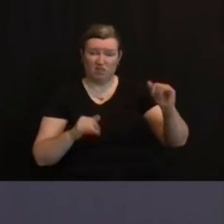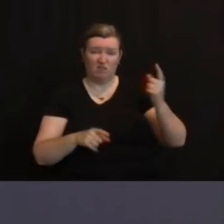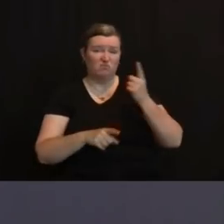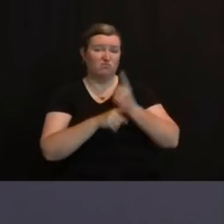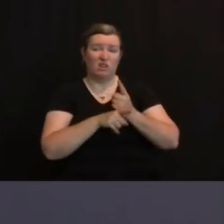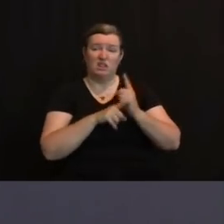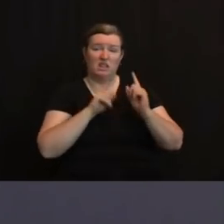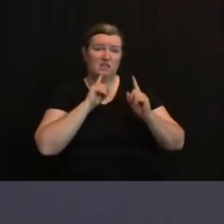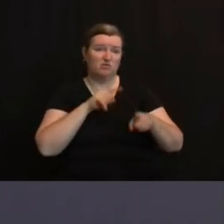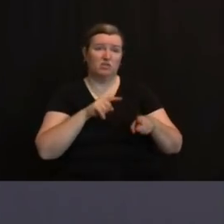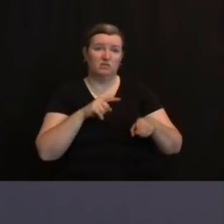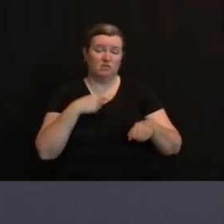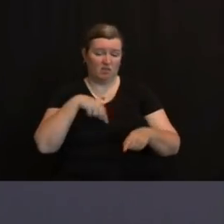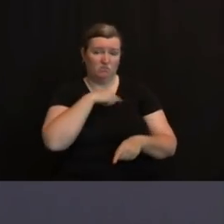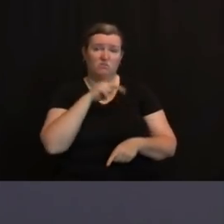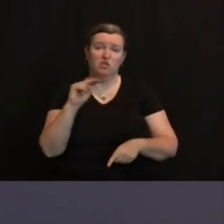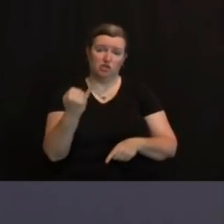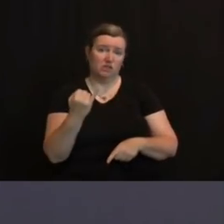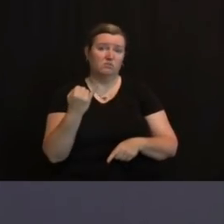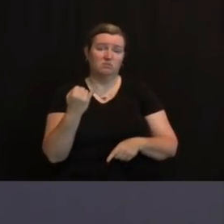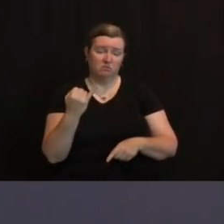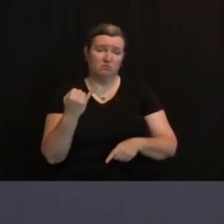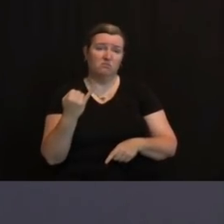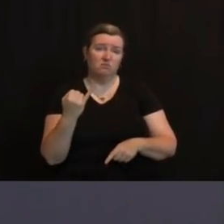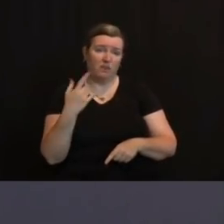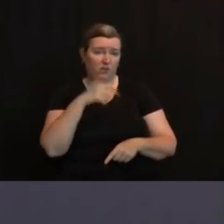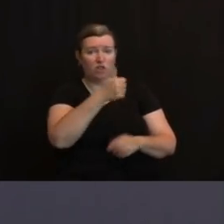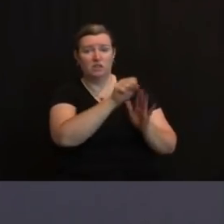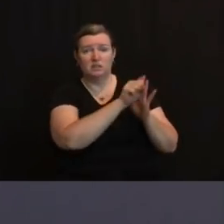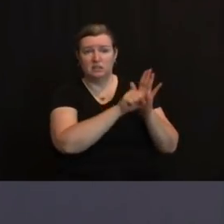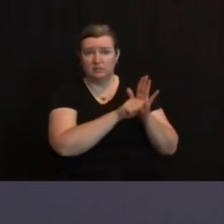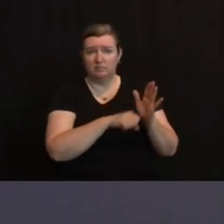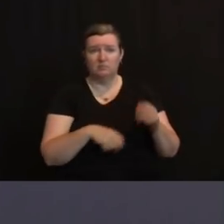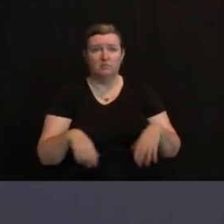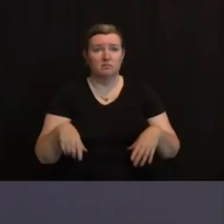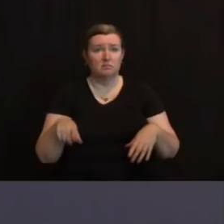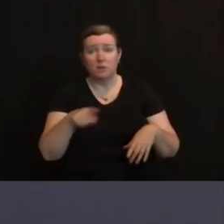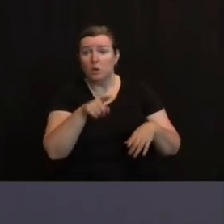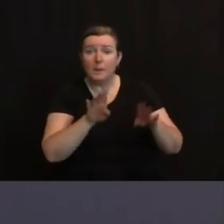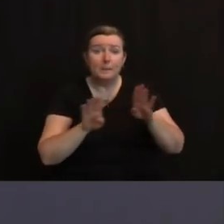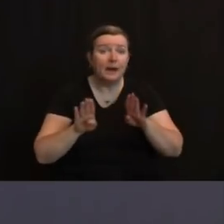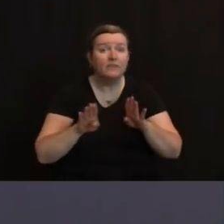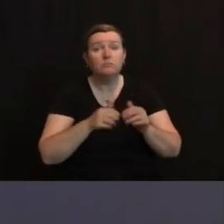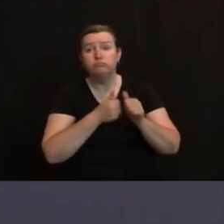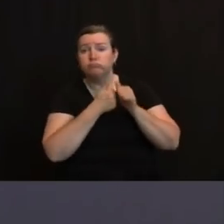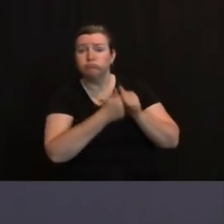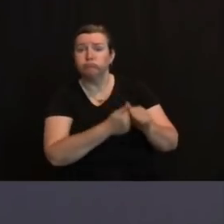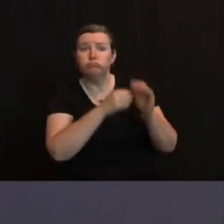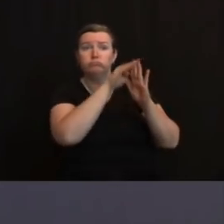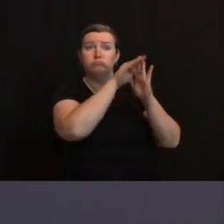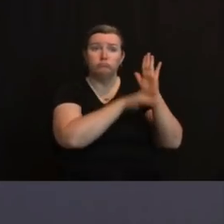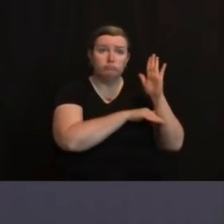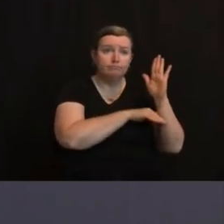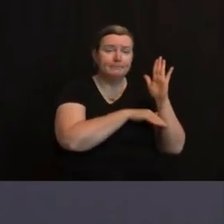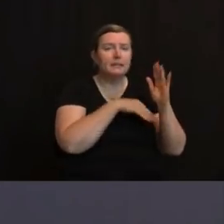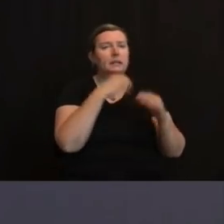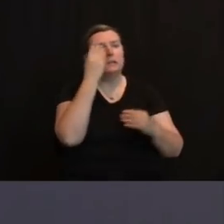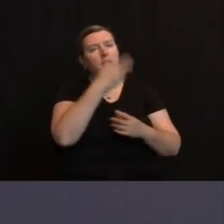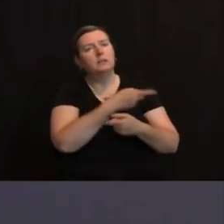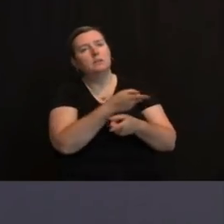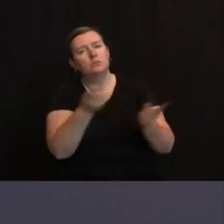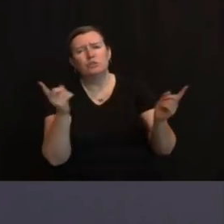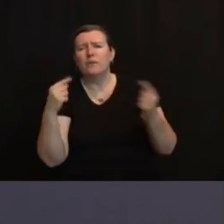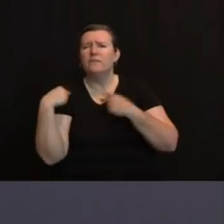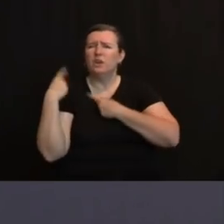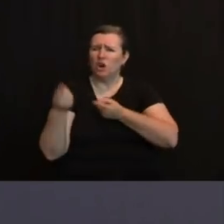I don't know how to answer the second other than to say that if people don't behave and do the right thing, and by the way, overwhelmingly you have, so